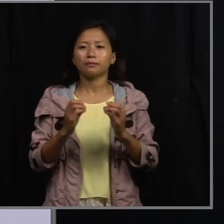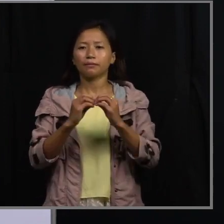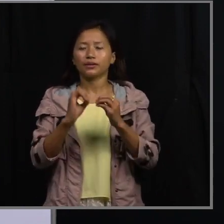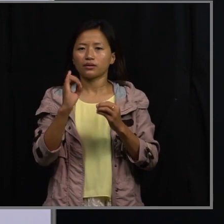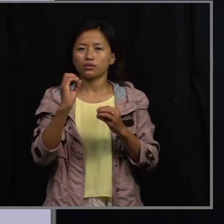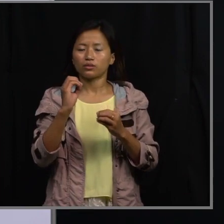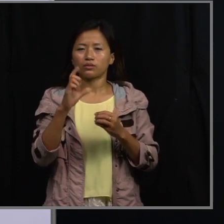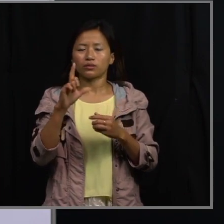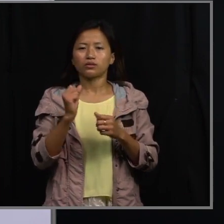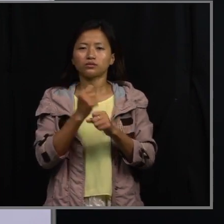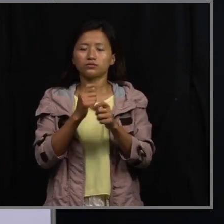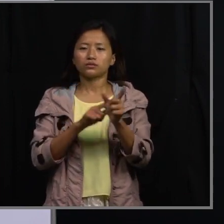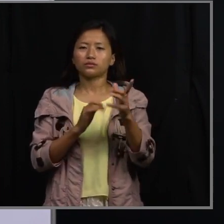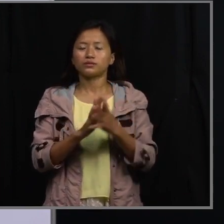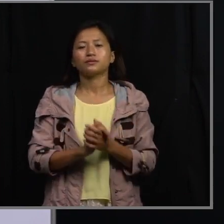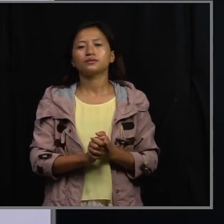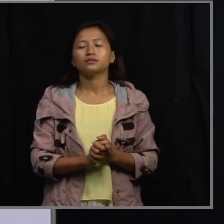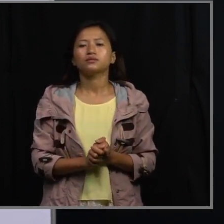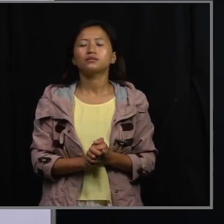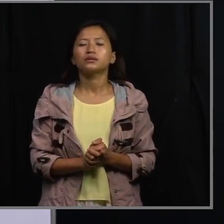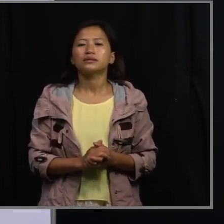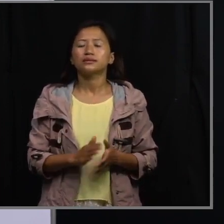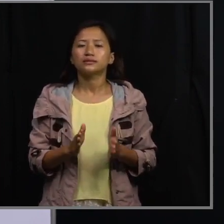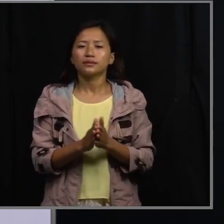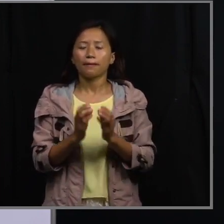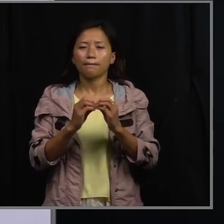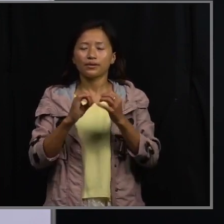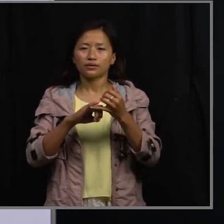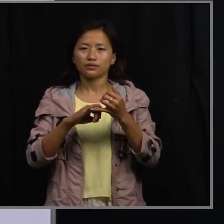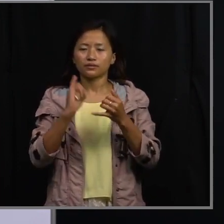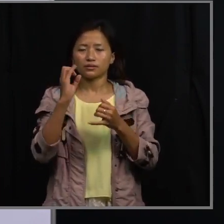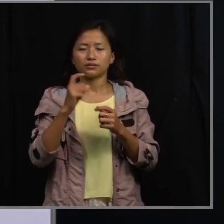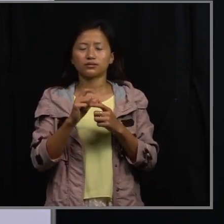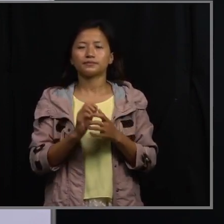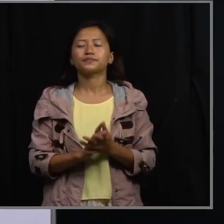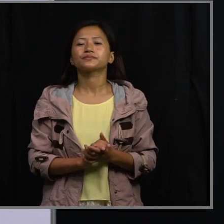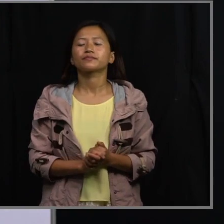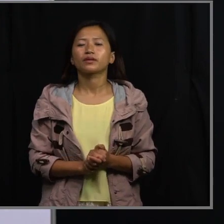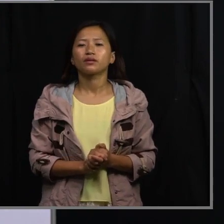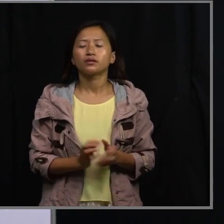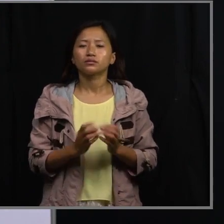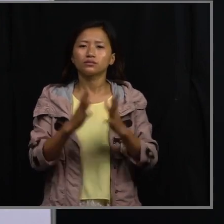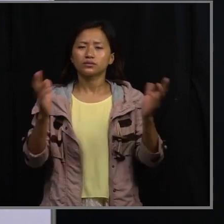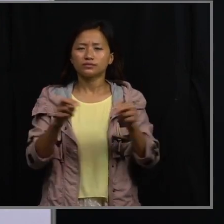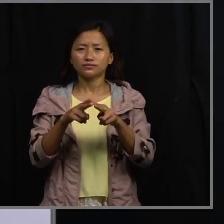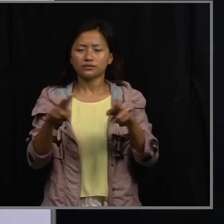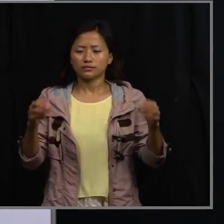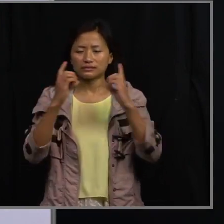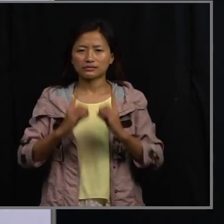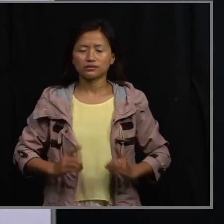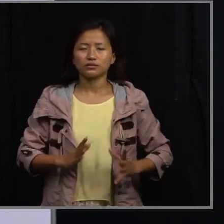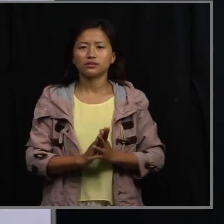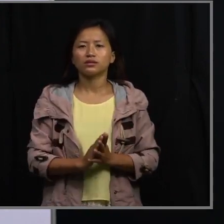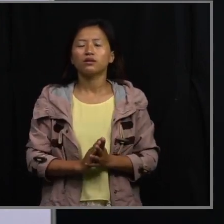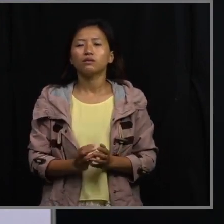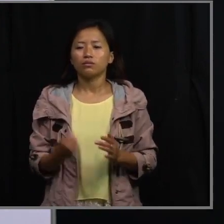biology. Okay, so physics is the basic or basis for each and every discipline. I mean, there are so many different disciplines also, okay, which is